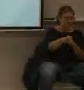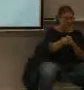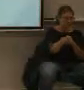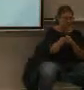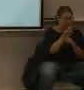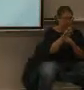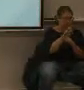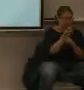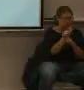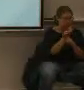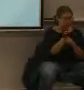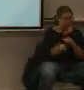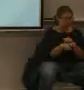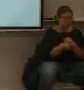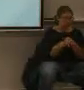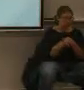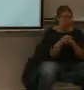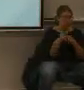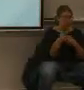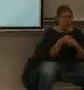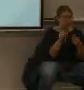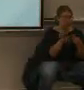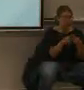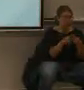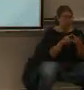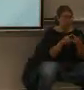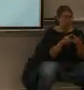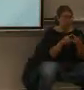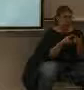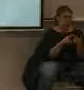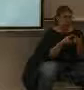and eventually get transmitted into